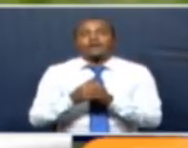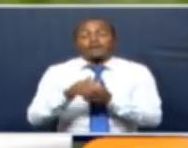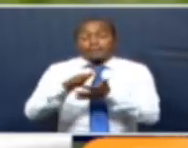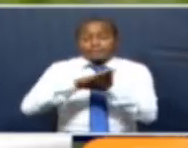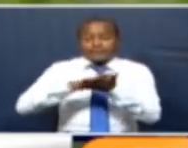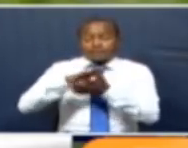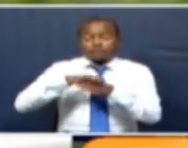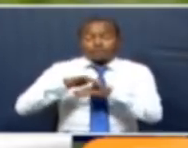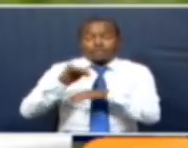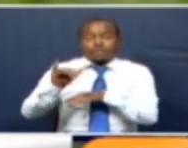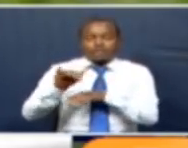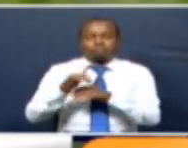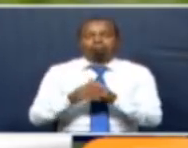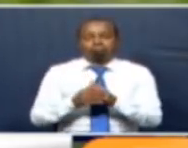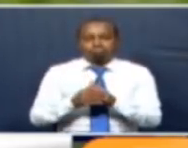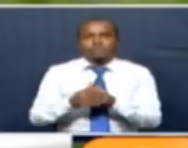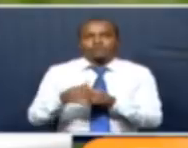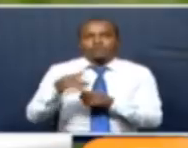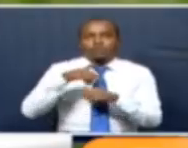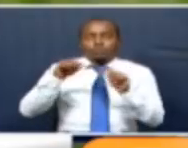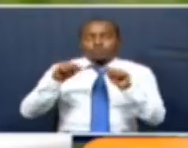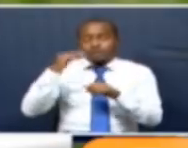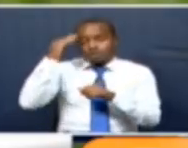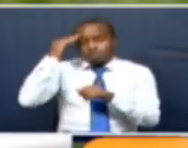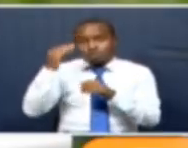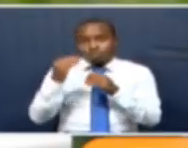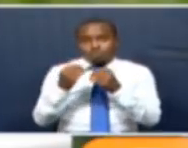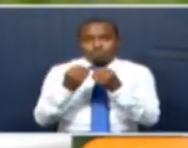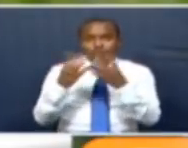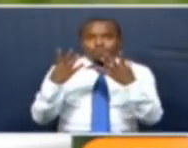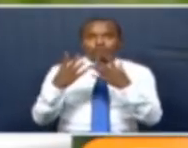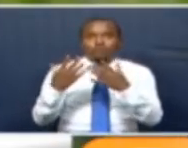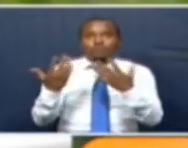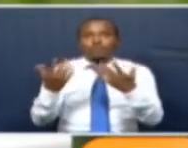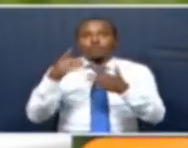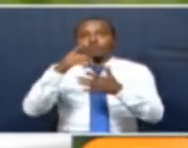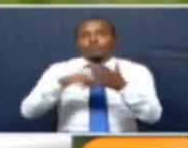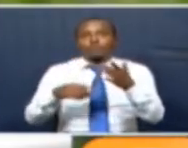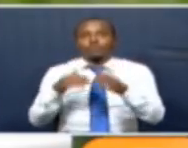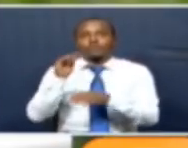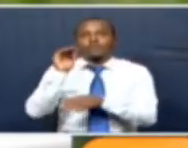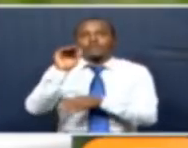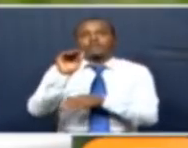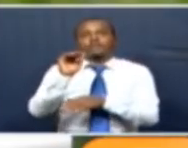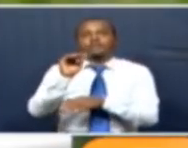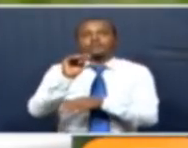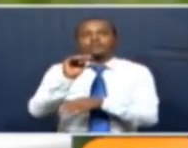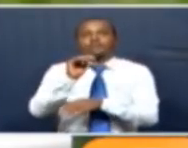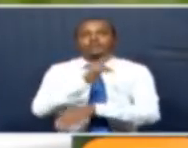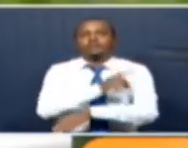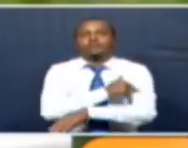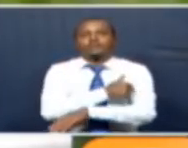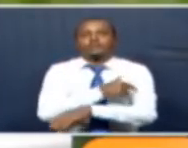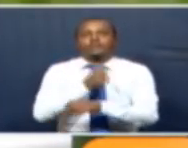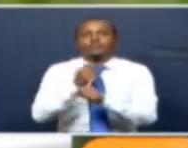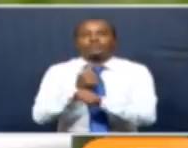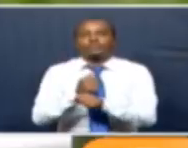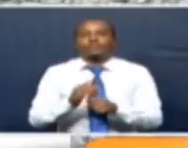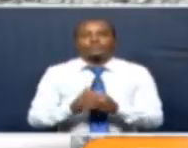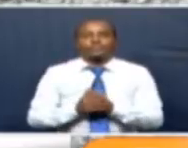that, then we are able to know how much or what we would be asking the hospital to do in terms of